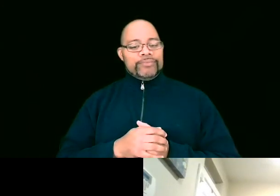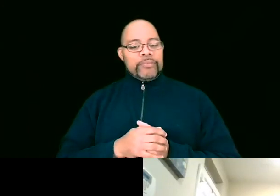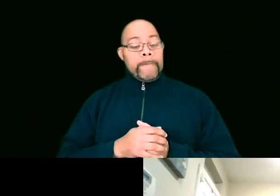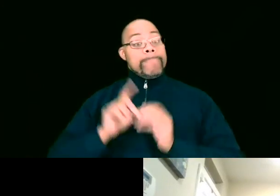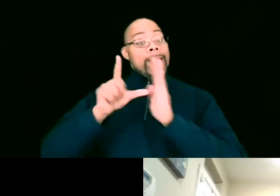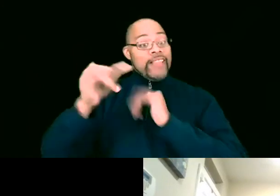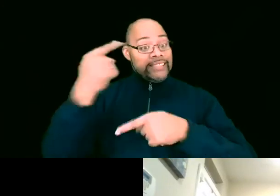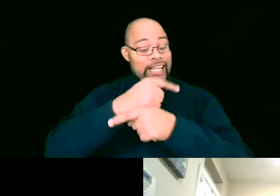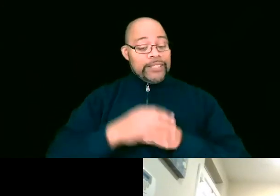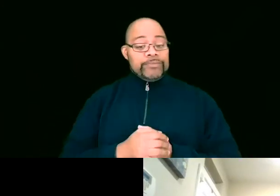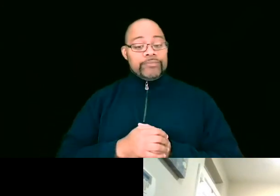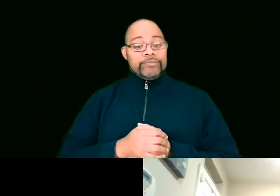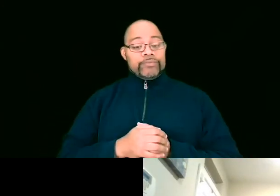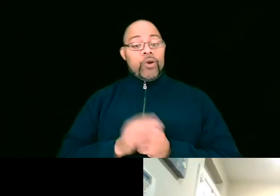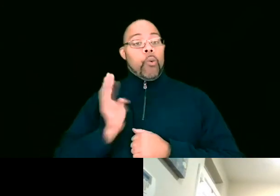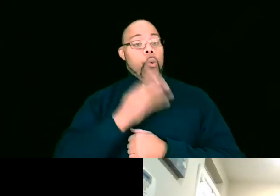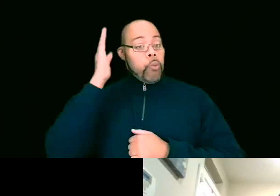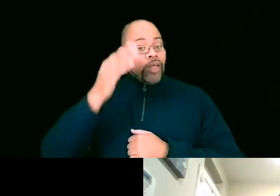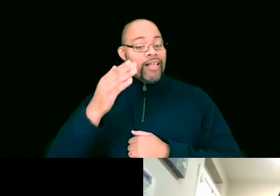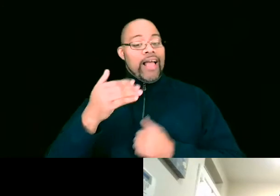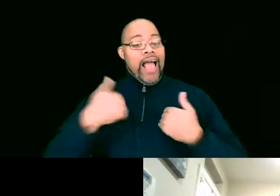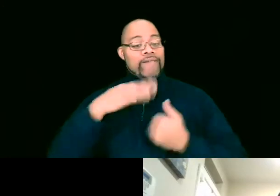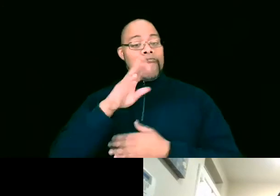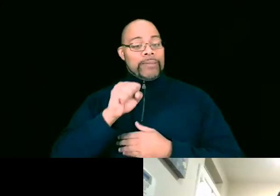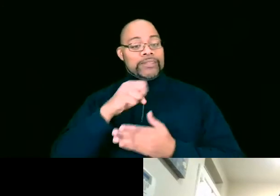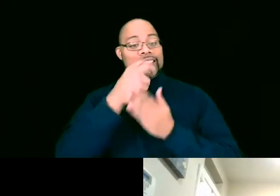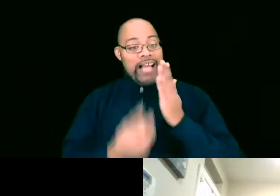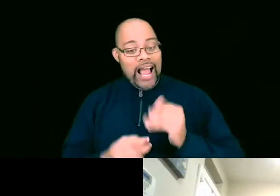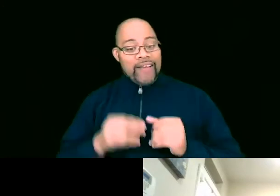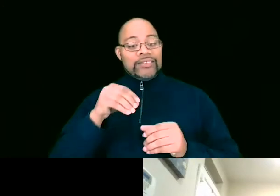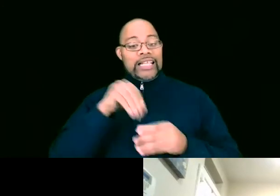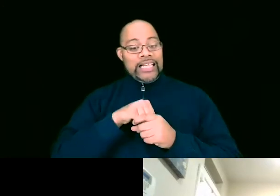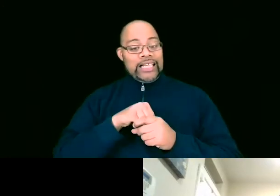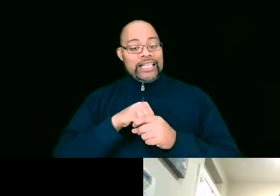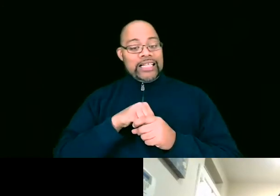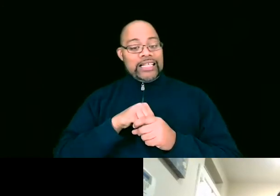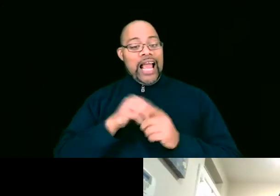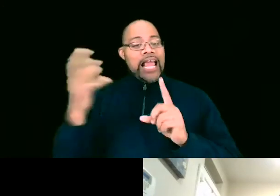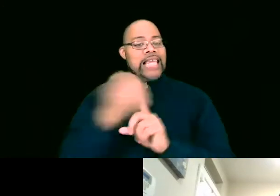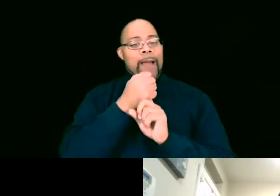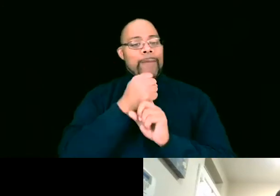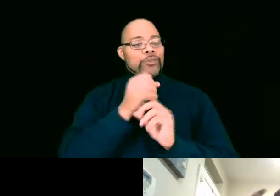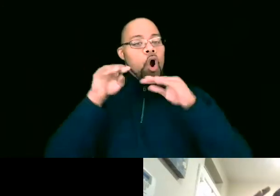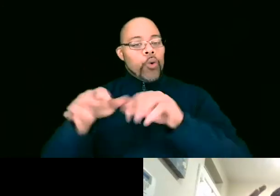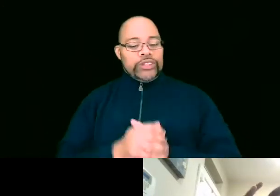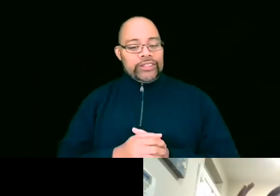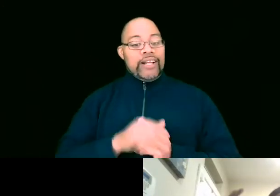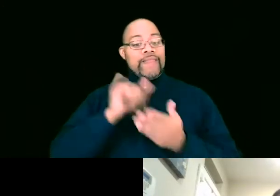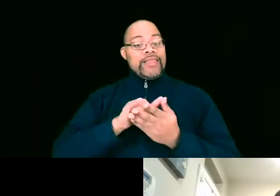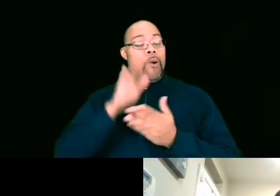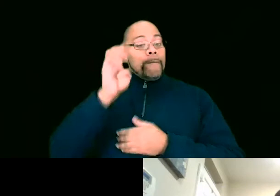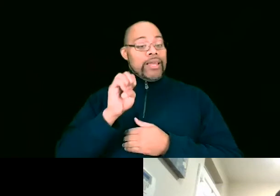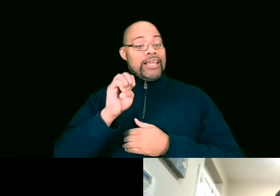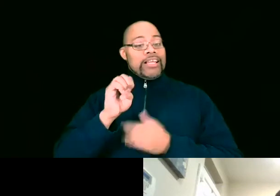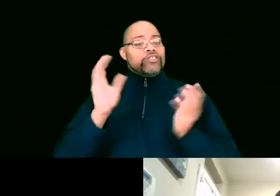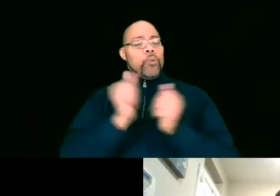Later that day, we will be having BIMS Dives into Capturing the Ocean. This is going to be a chat